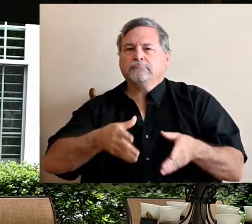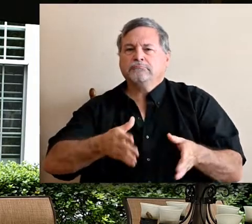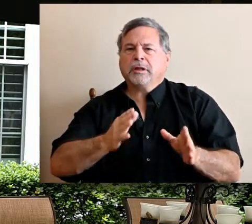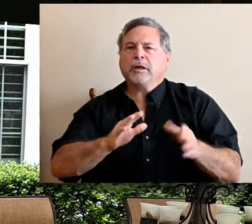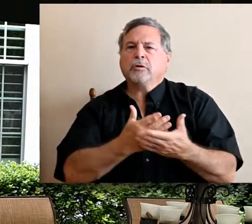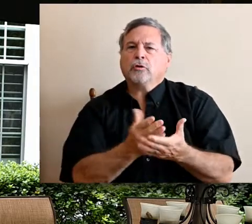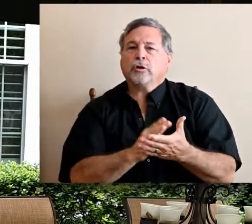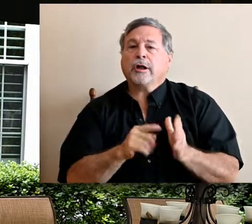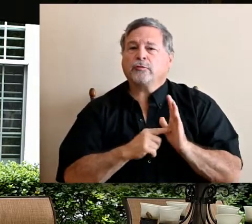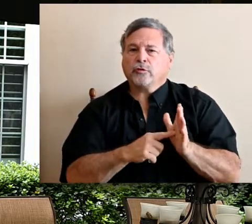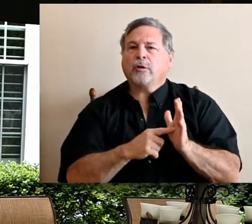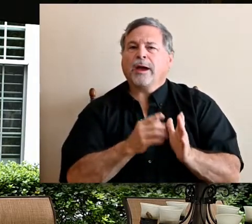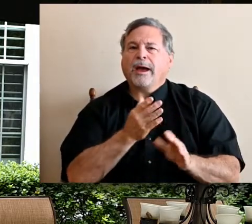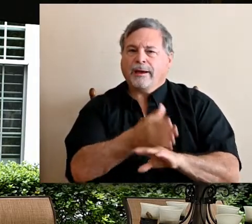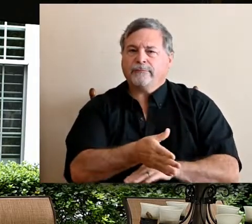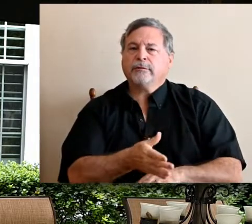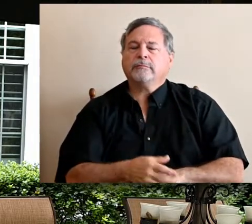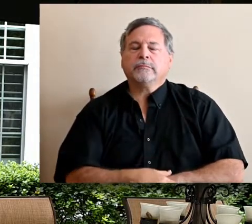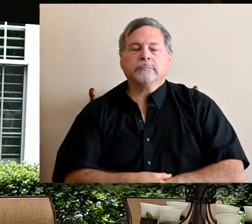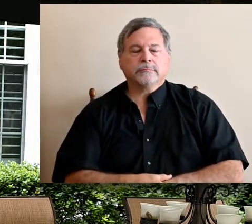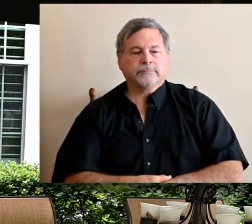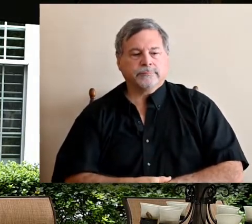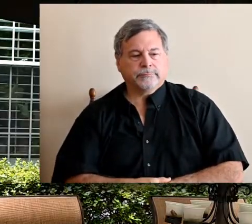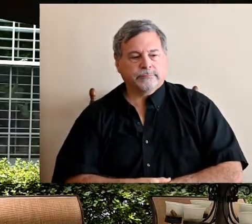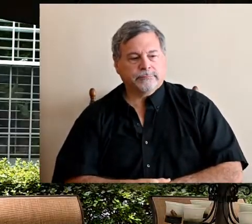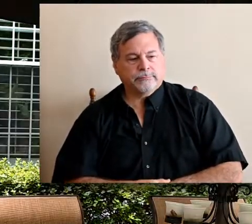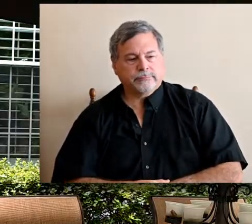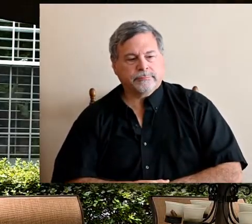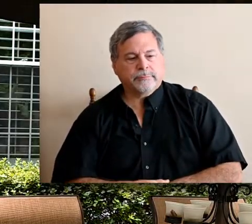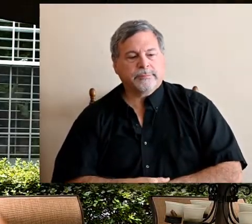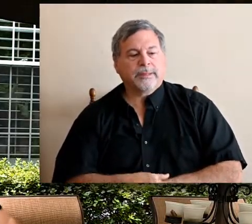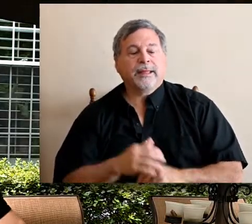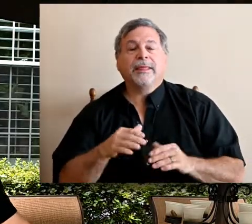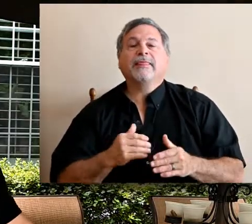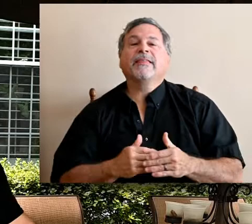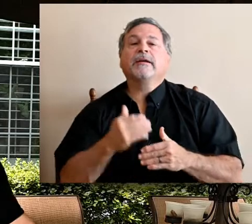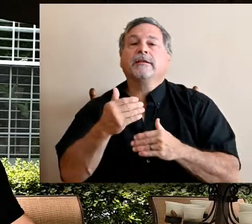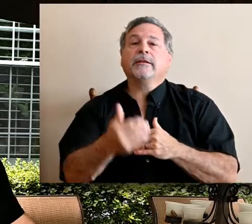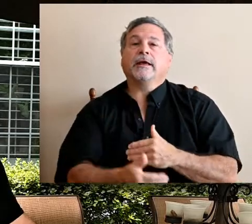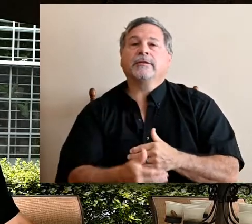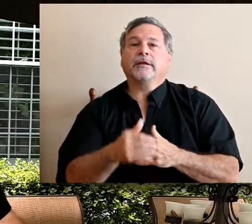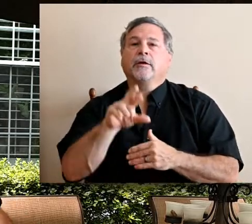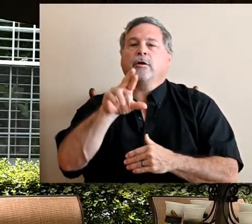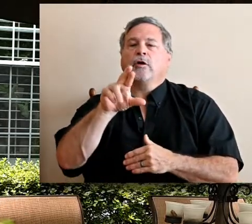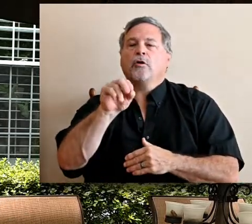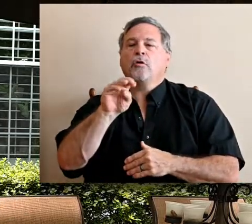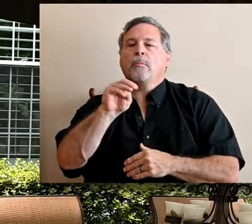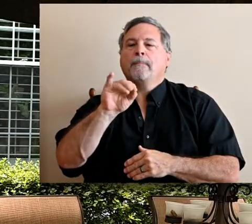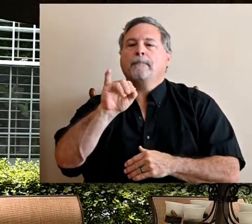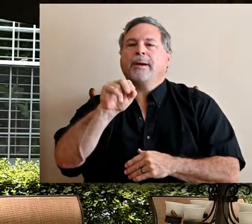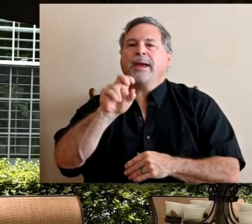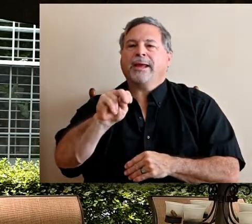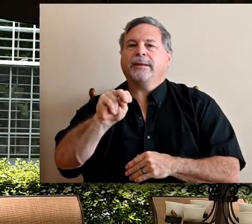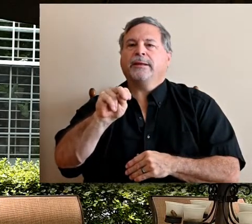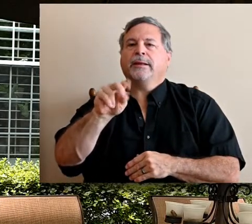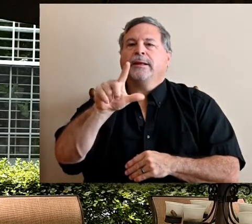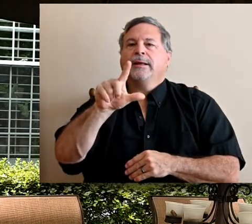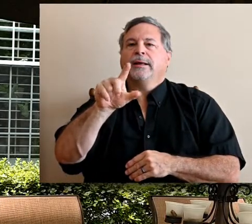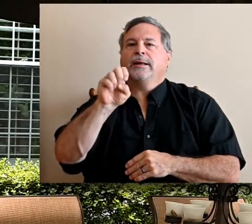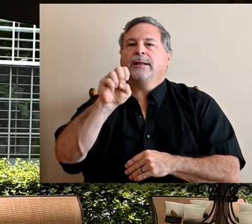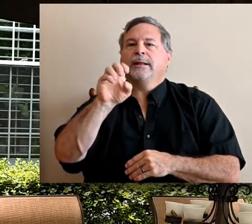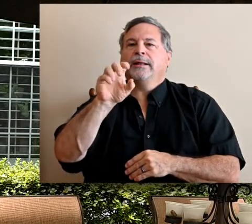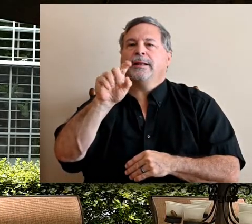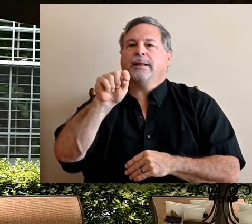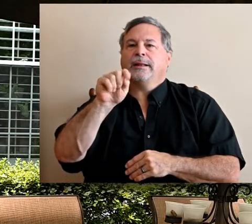cook up, and I'll show you how everything turns out at the end. Okay, the next thing we're going to do is romaine lettuce. We're going to grill